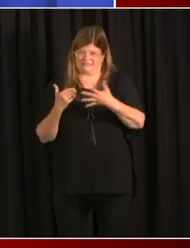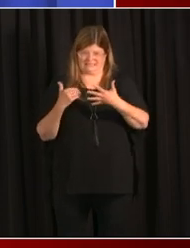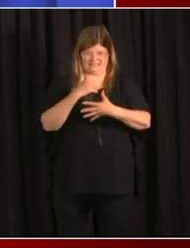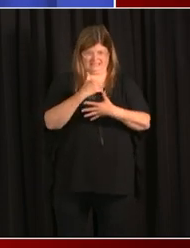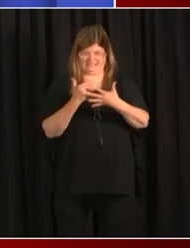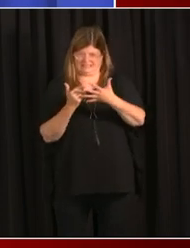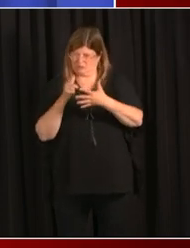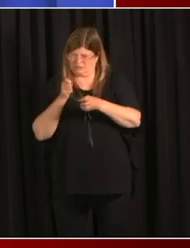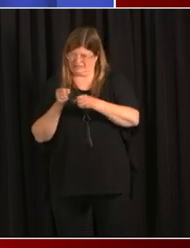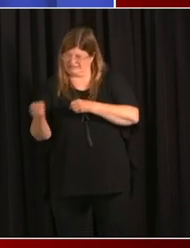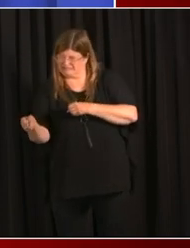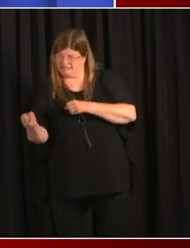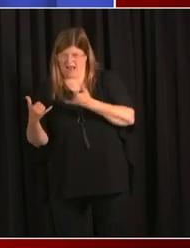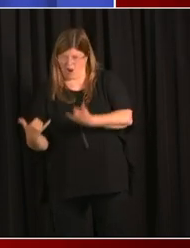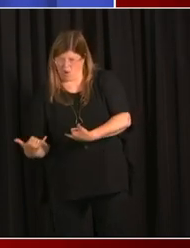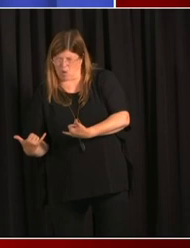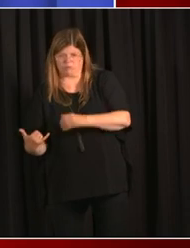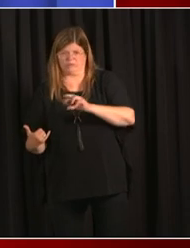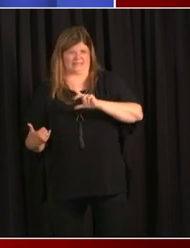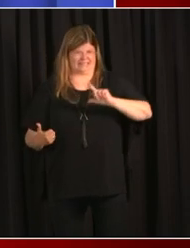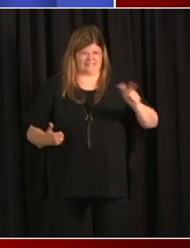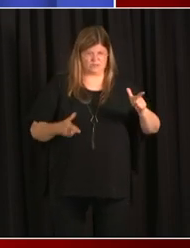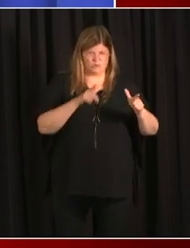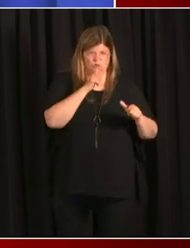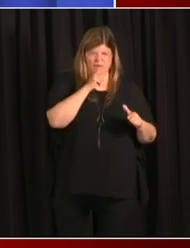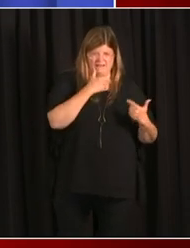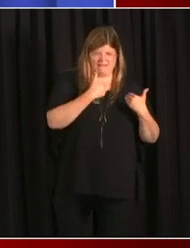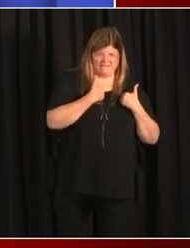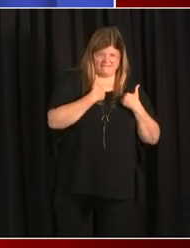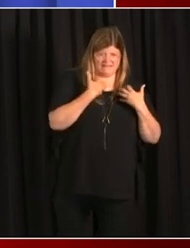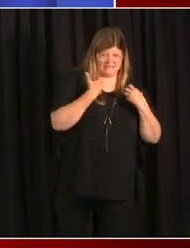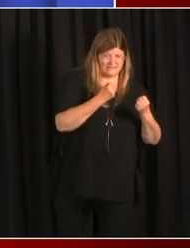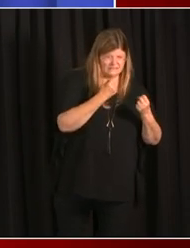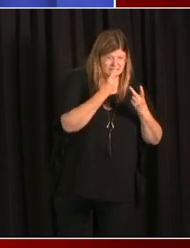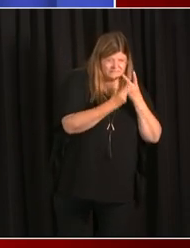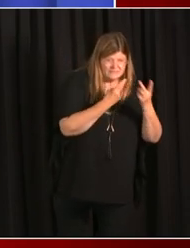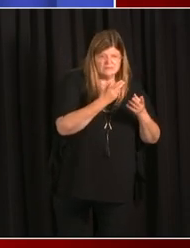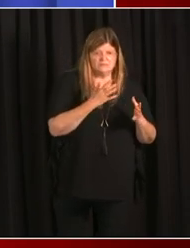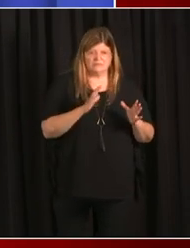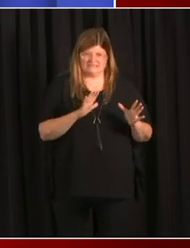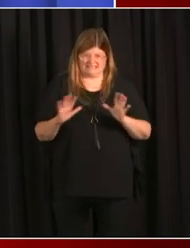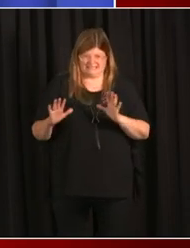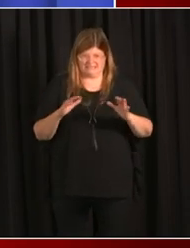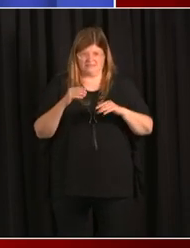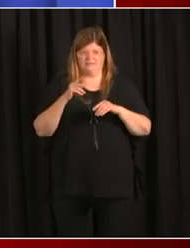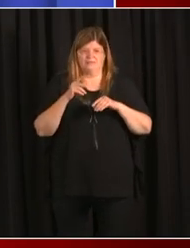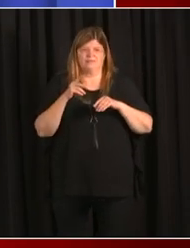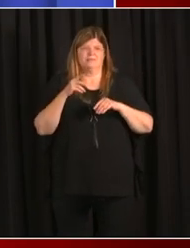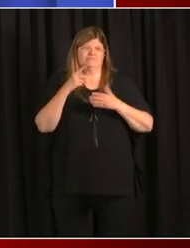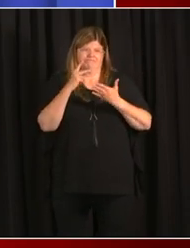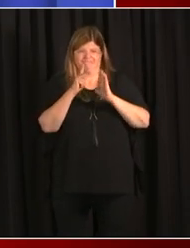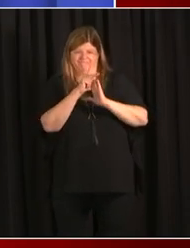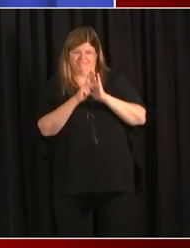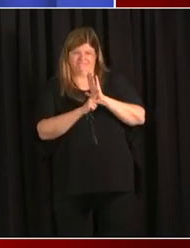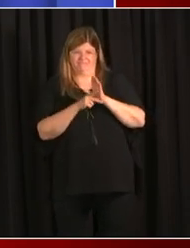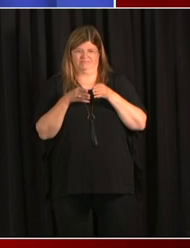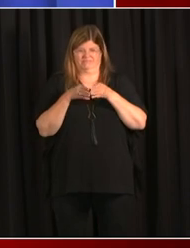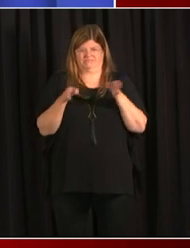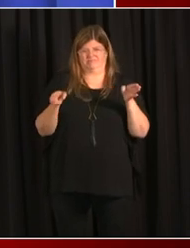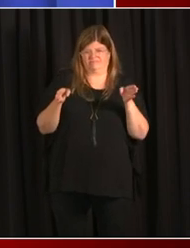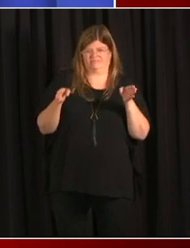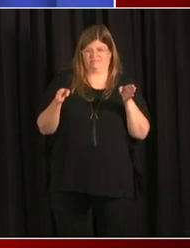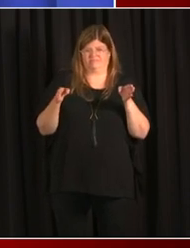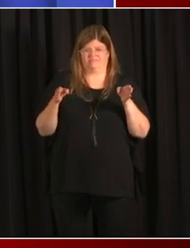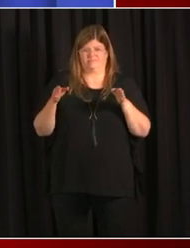needed to come in, who could have a telehealth visit. We made policy changes to compensate or reimburse for